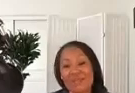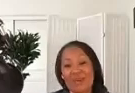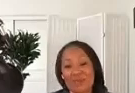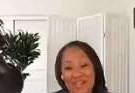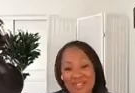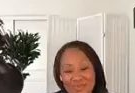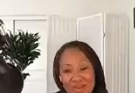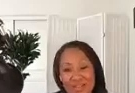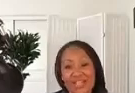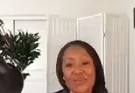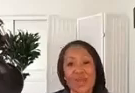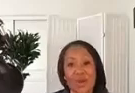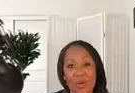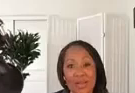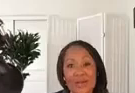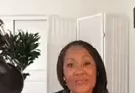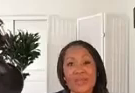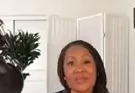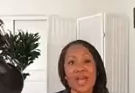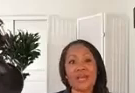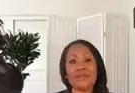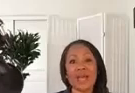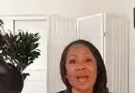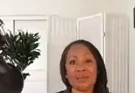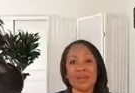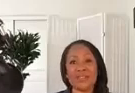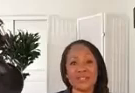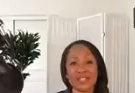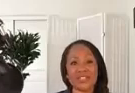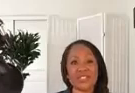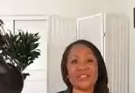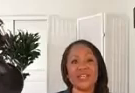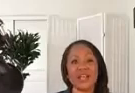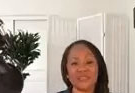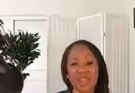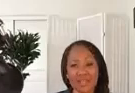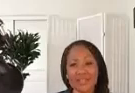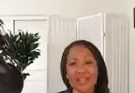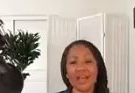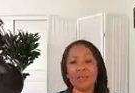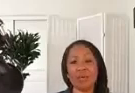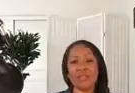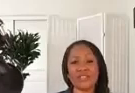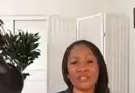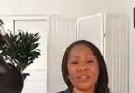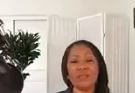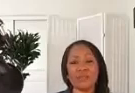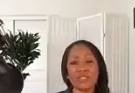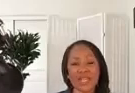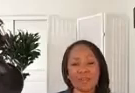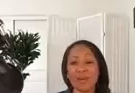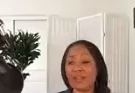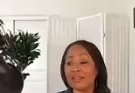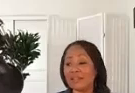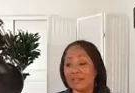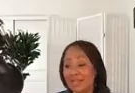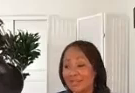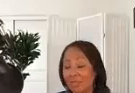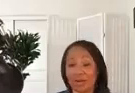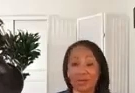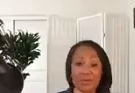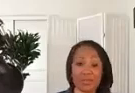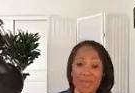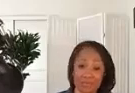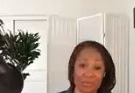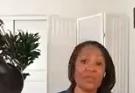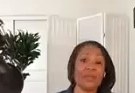takes a moment. I just want to let you know, sometimes iPresentations takes a moment. Just take a breath, get a glass of